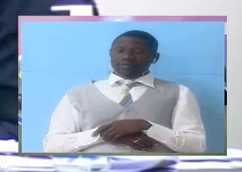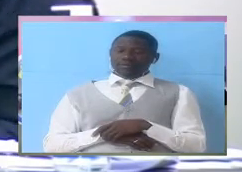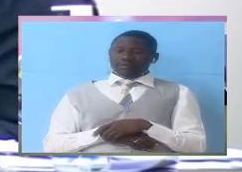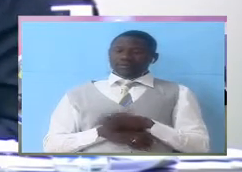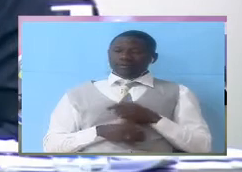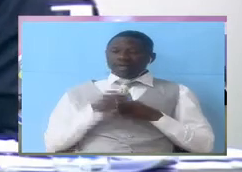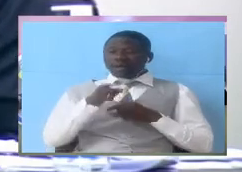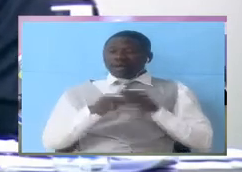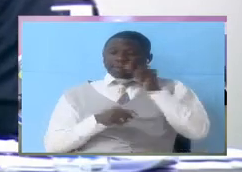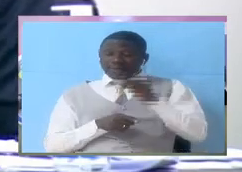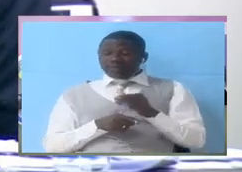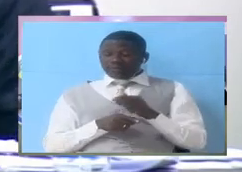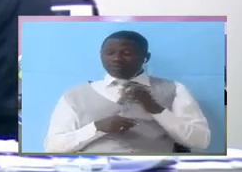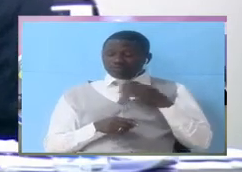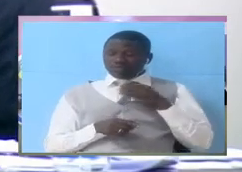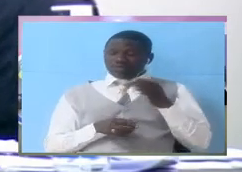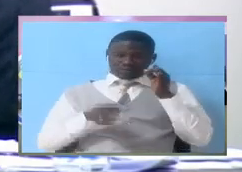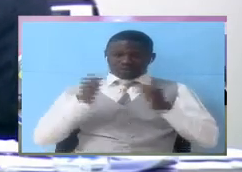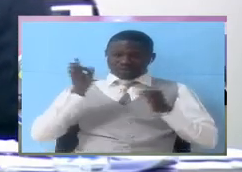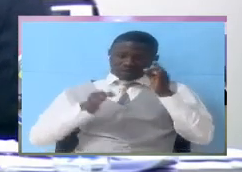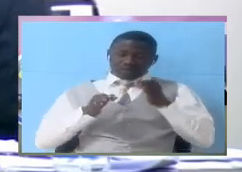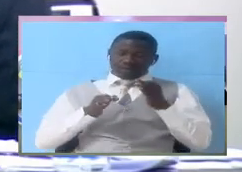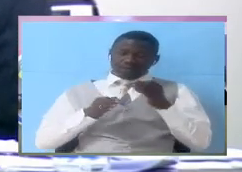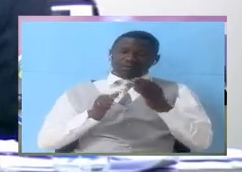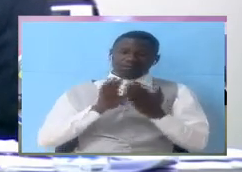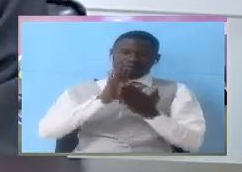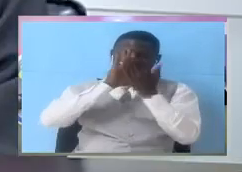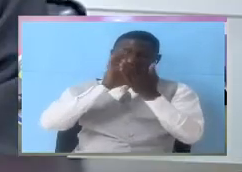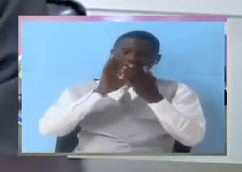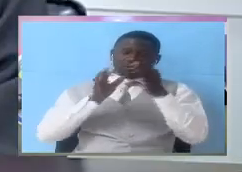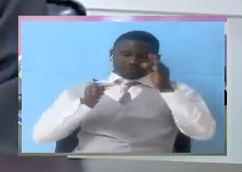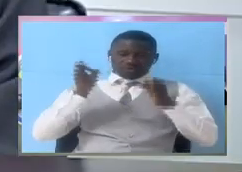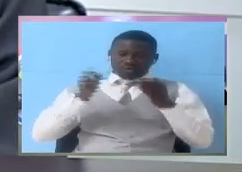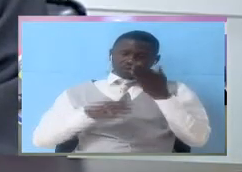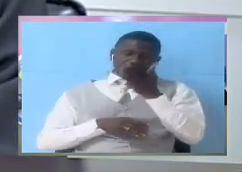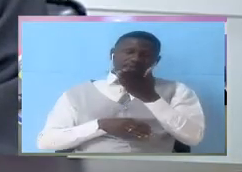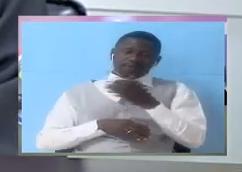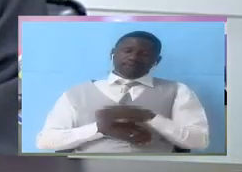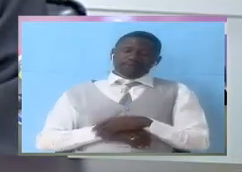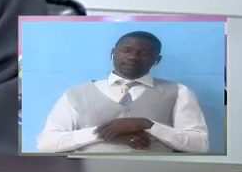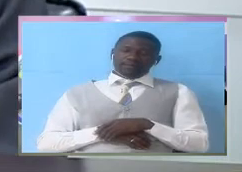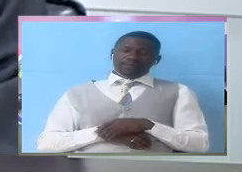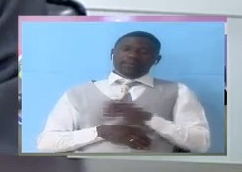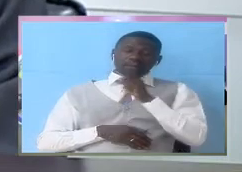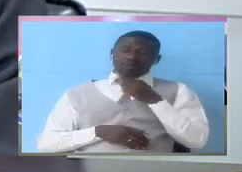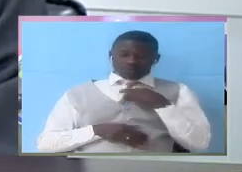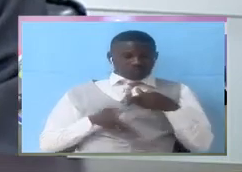person would be charged before court. That was the system.